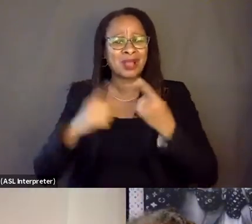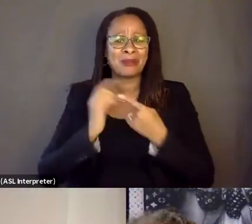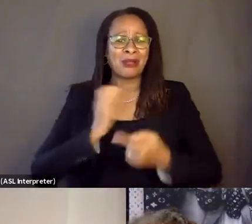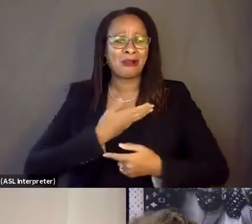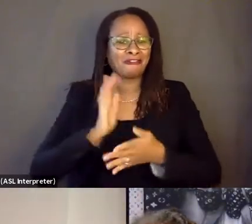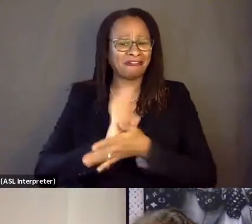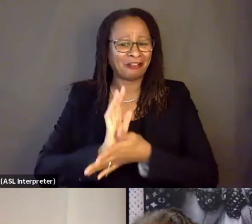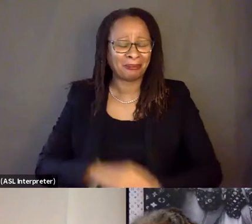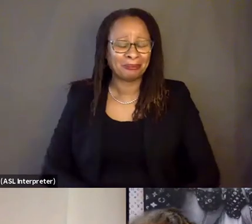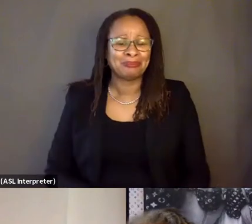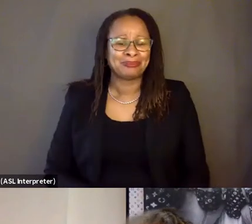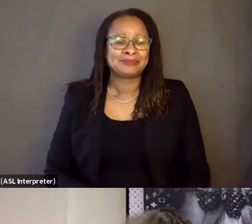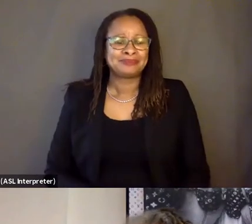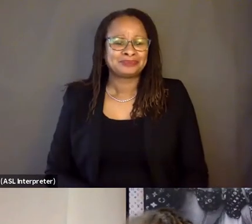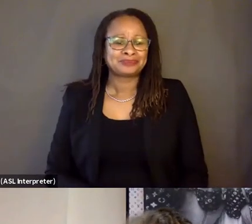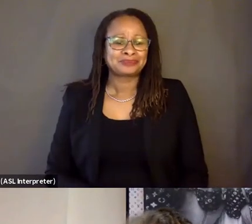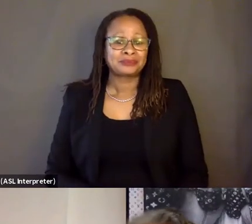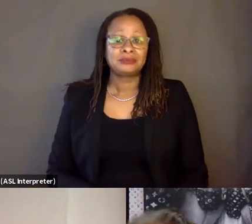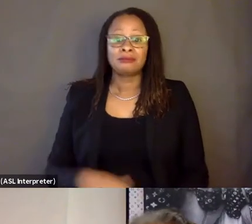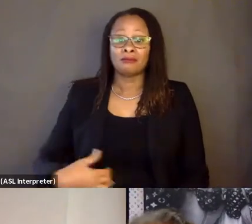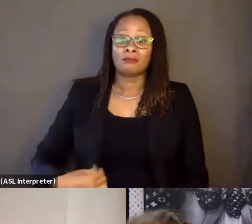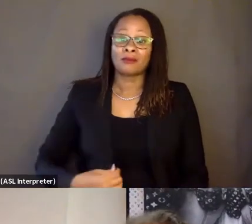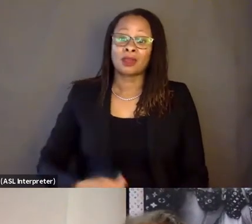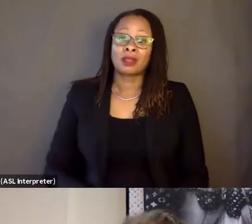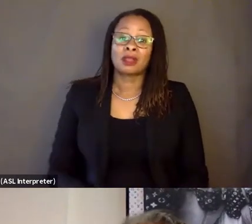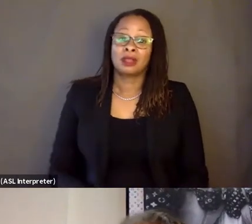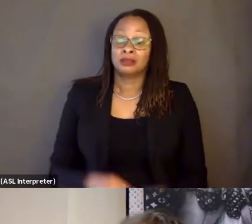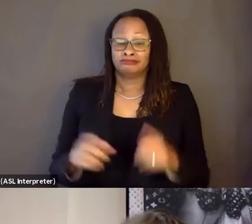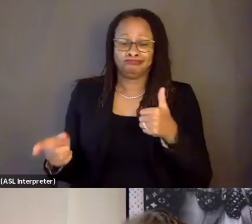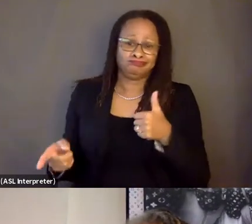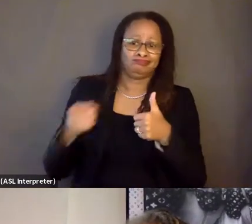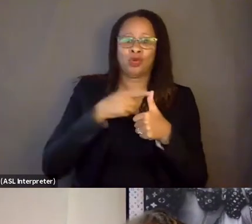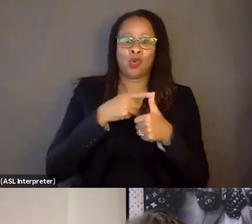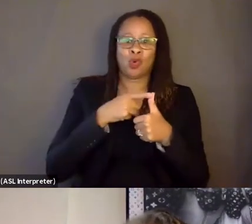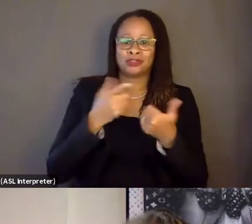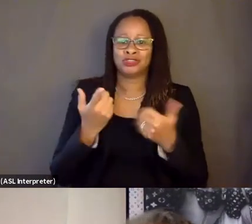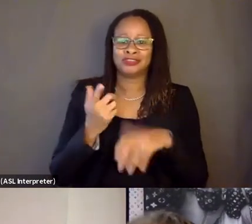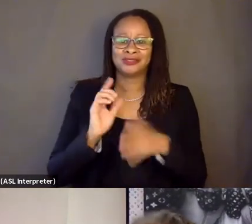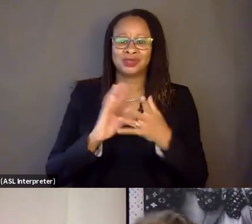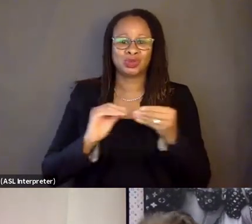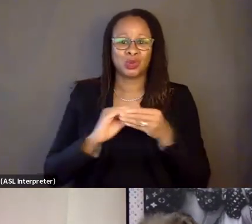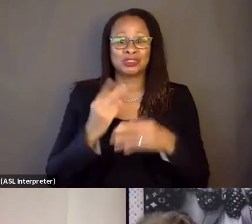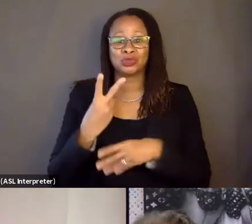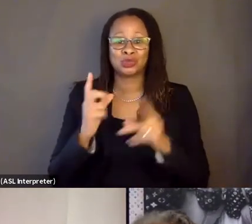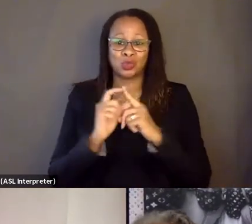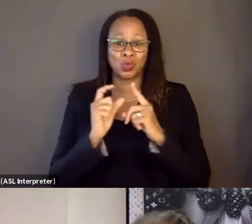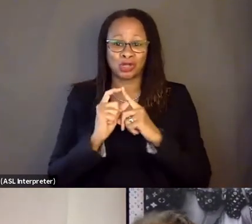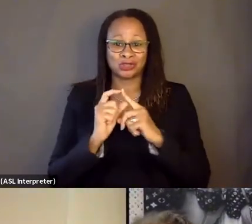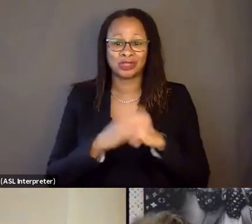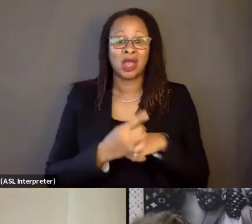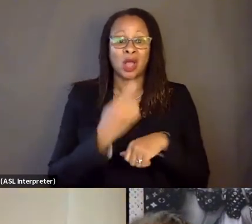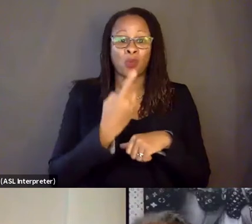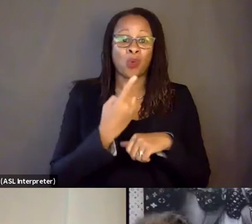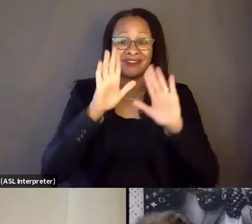film. The film, the origin story is two words, one fabulous